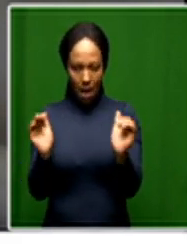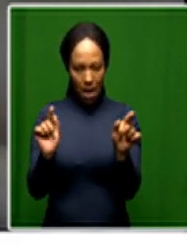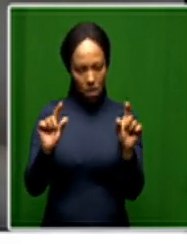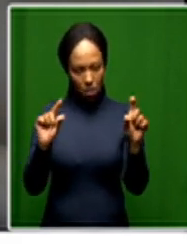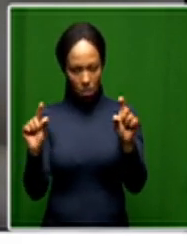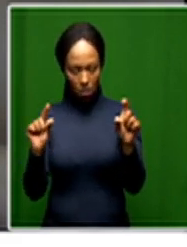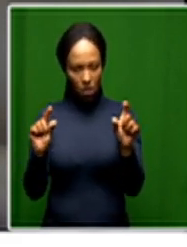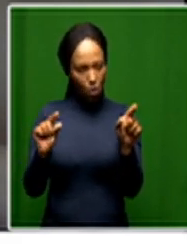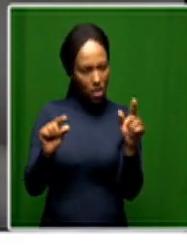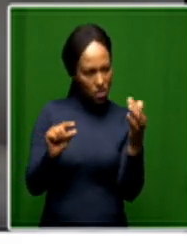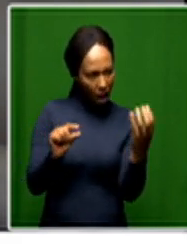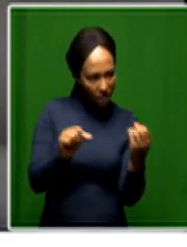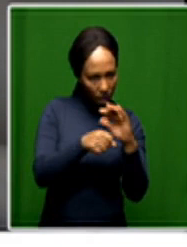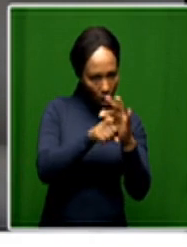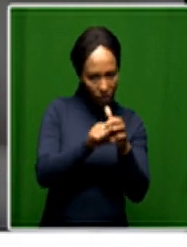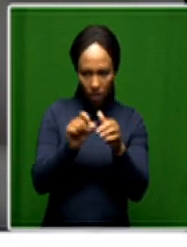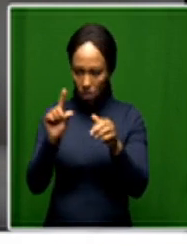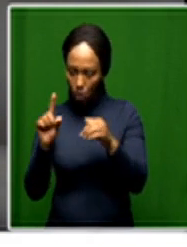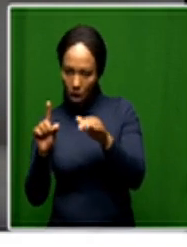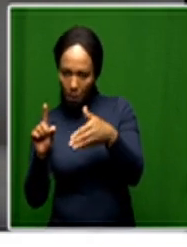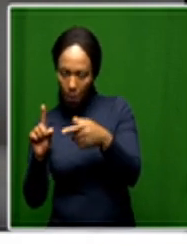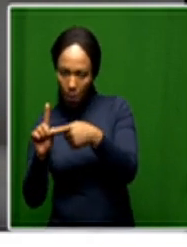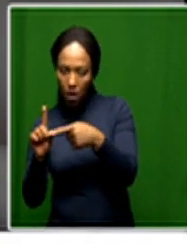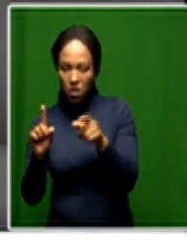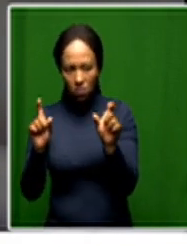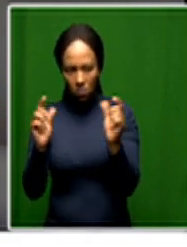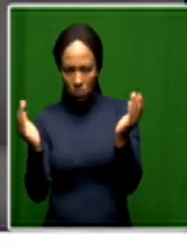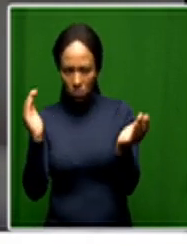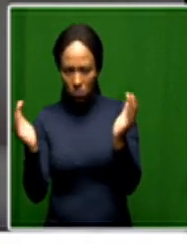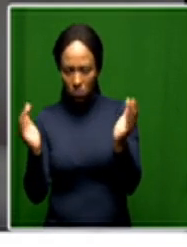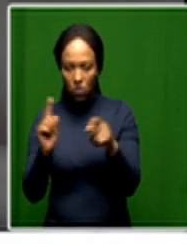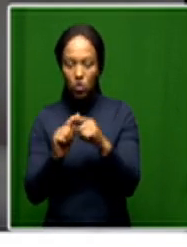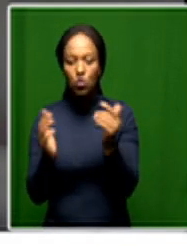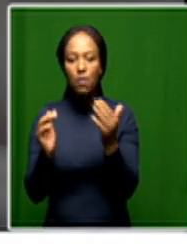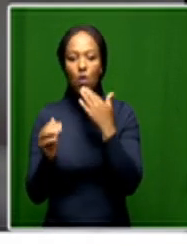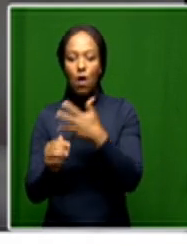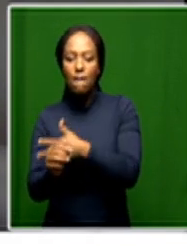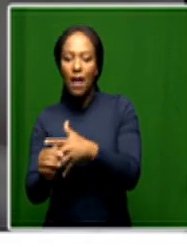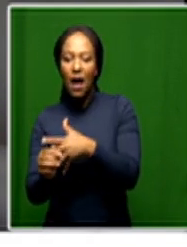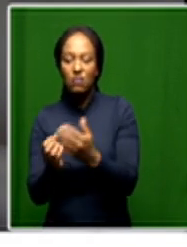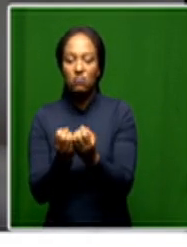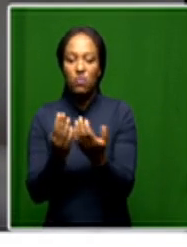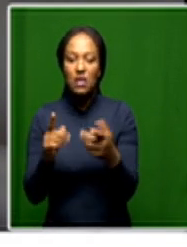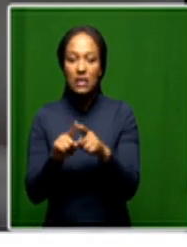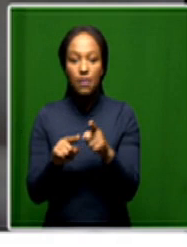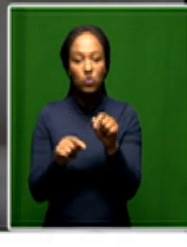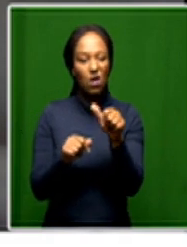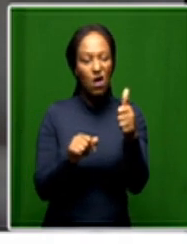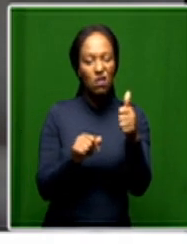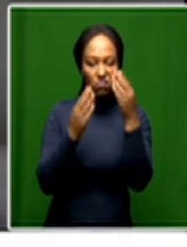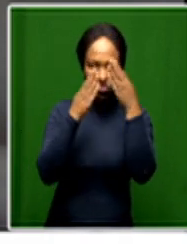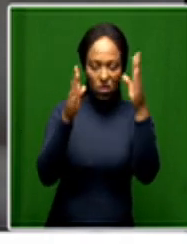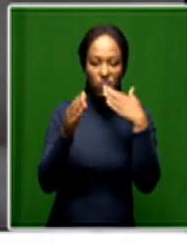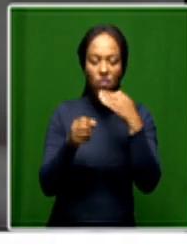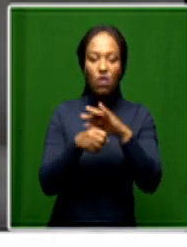and did a weighted average through to the actual general population. So comparing the population of blood donors with that of the general population and